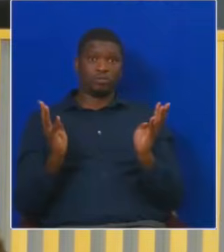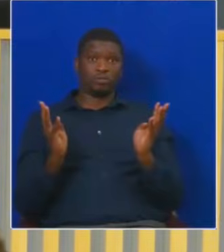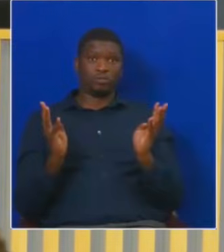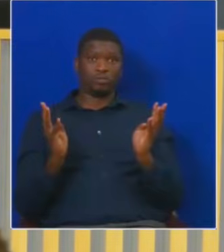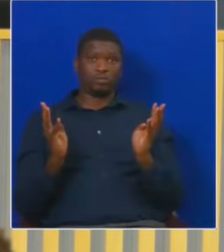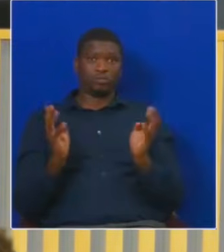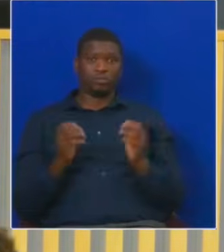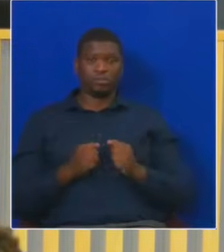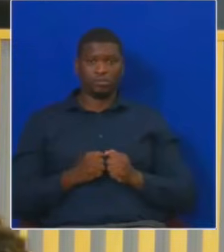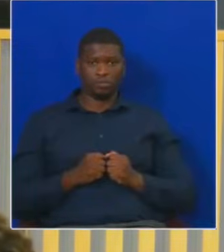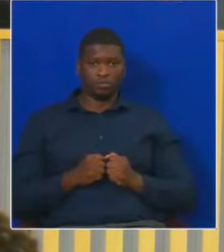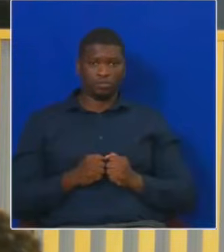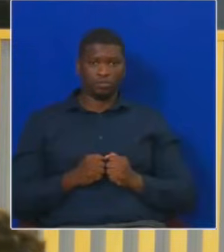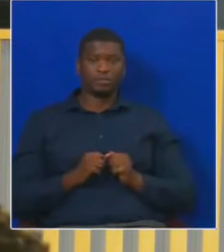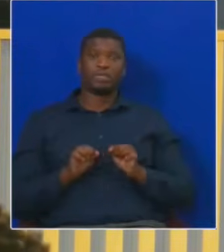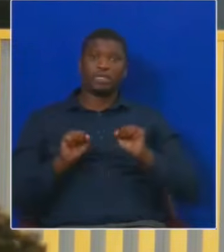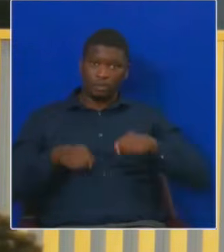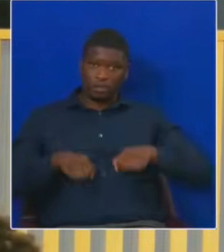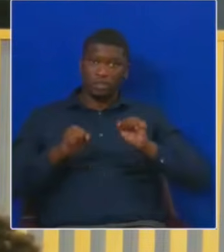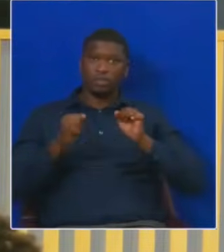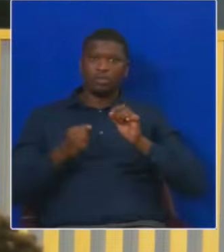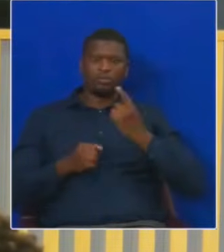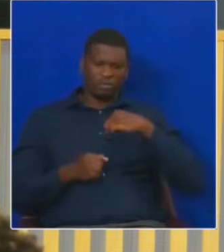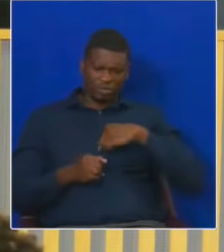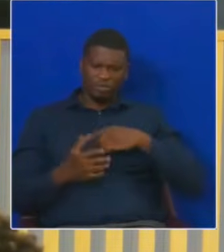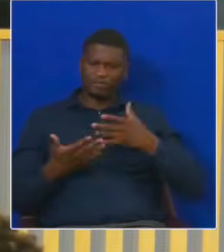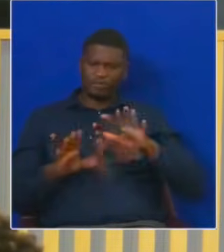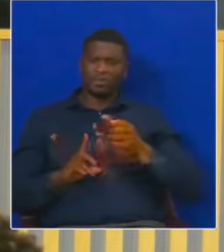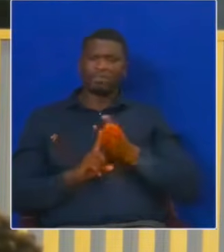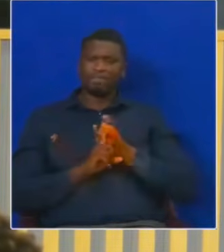Yeah, we did continue searching for